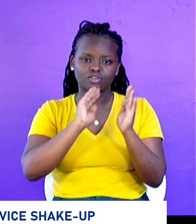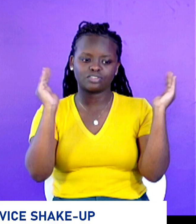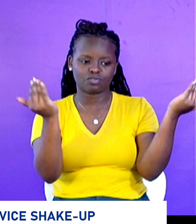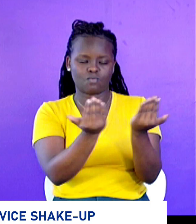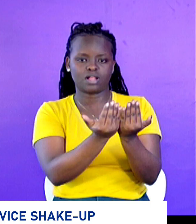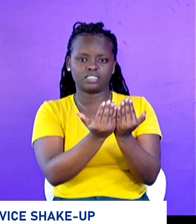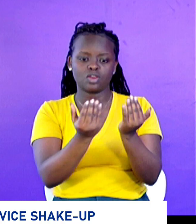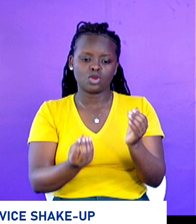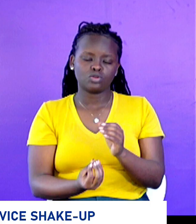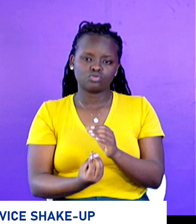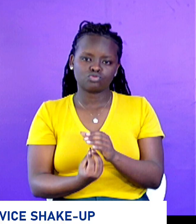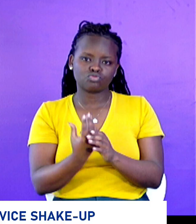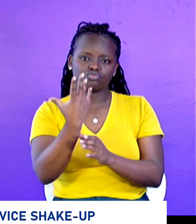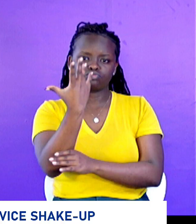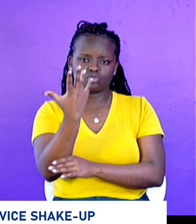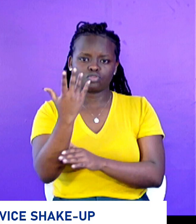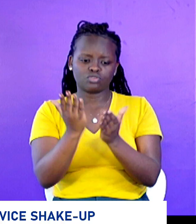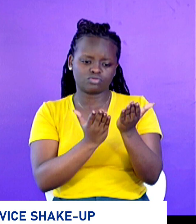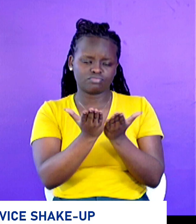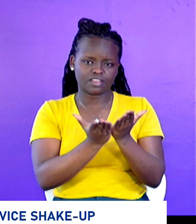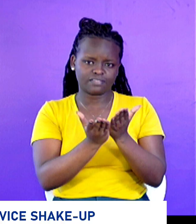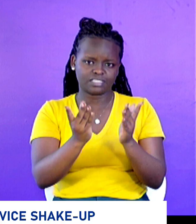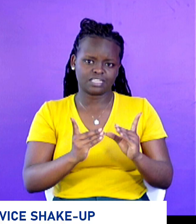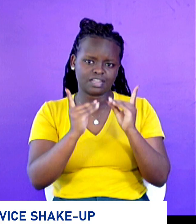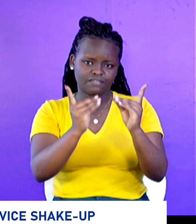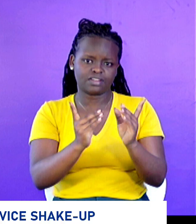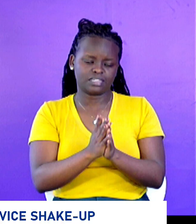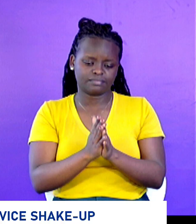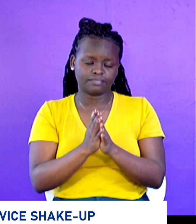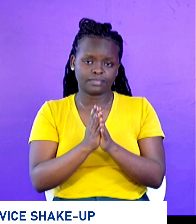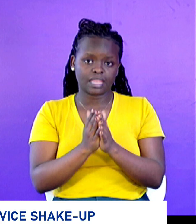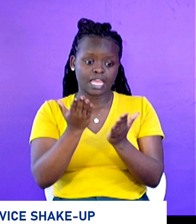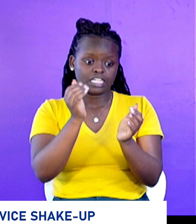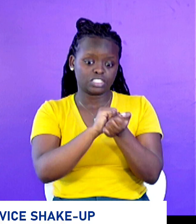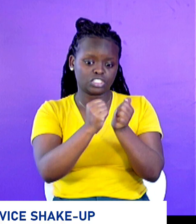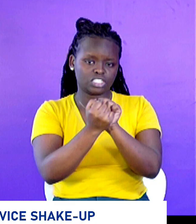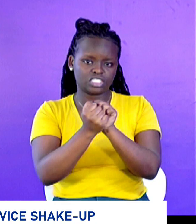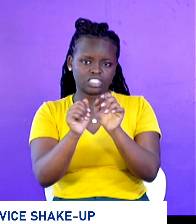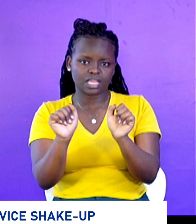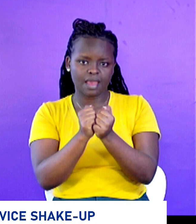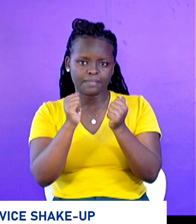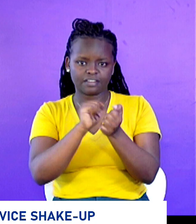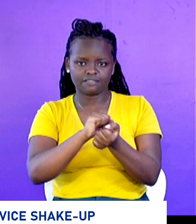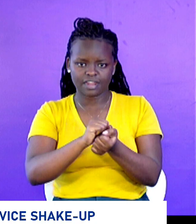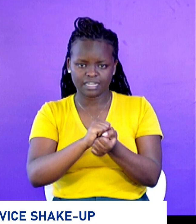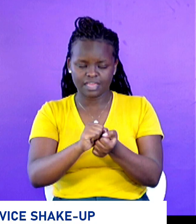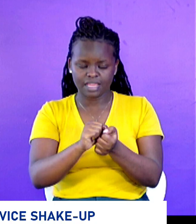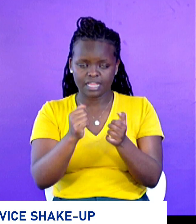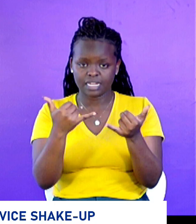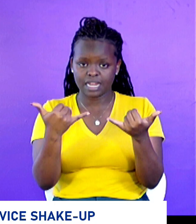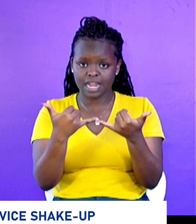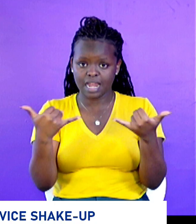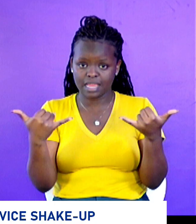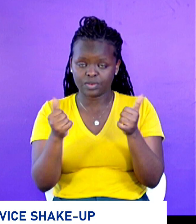performance and service delivery. The appointments unveiled on Friday align with the